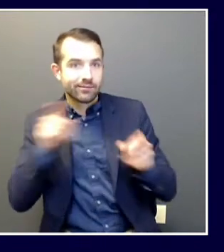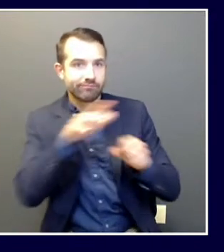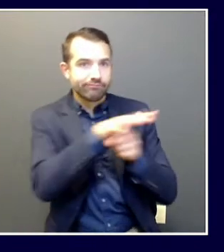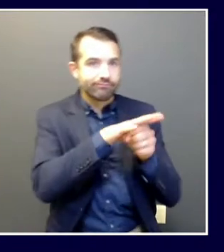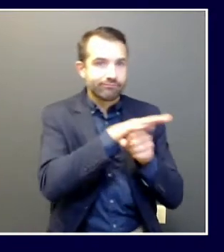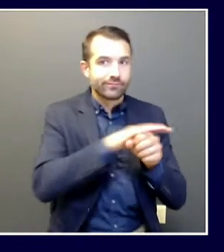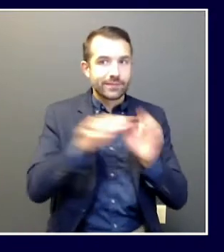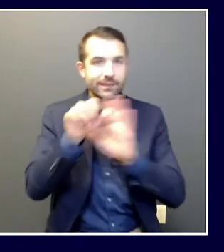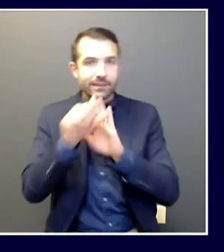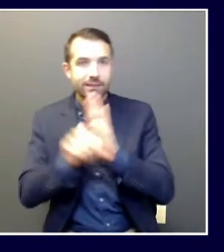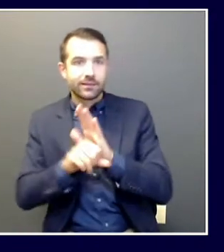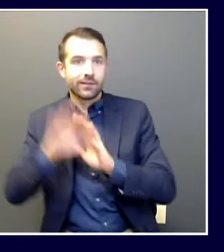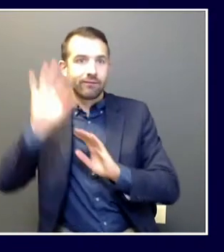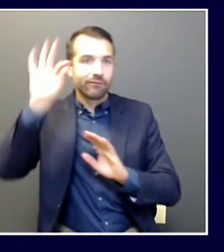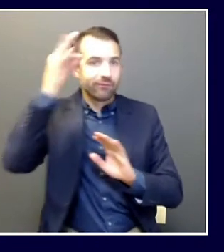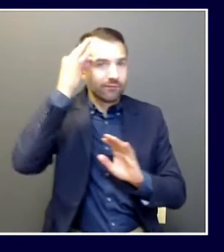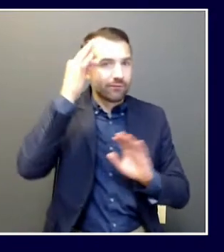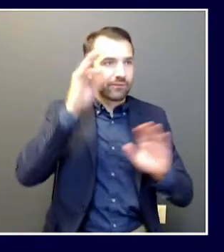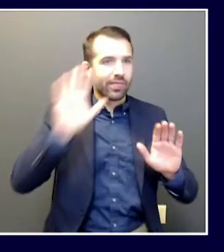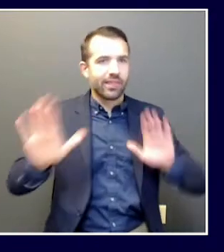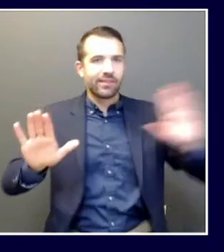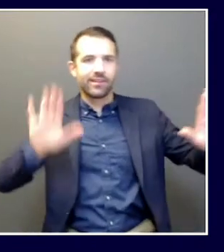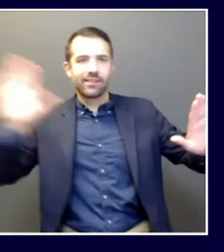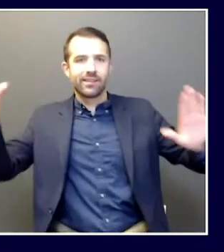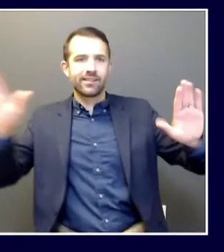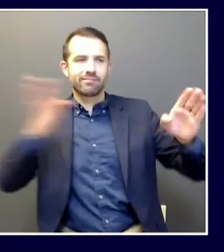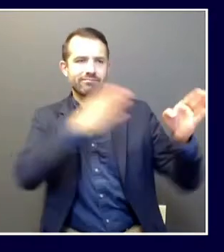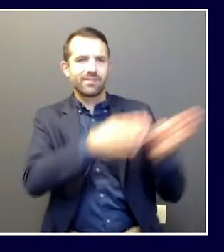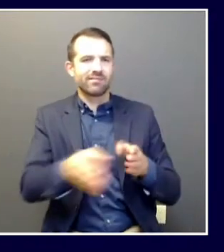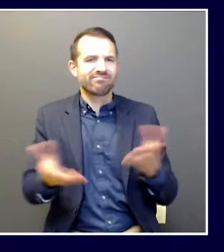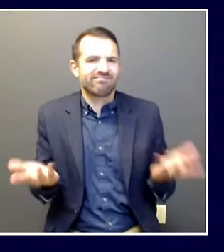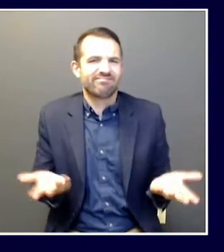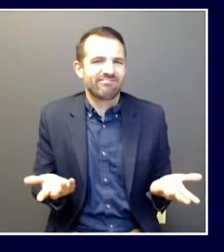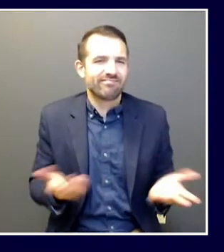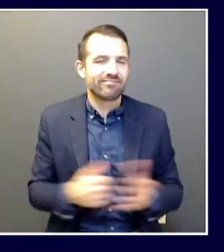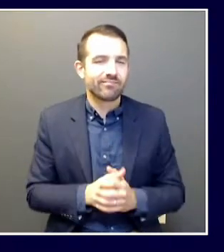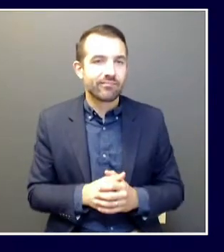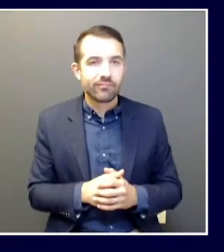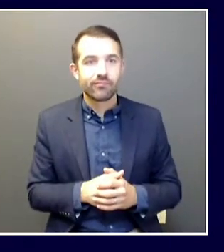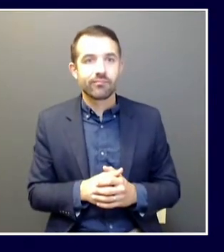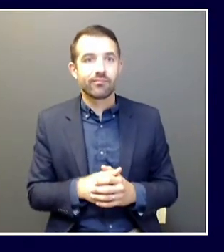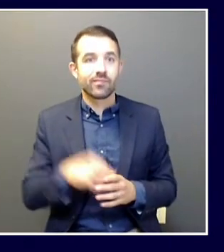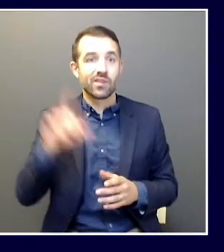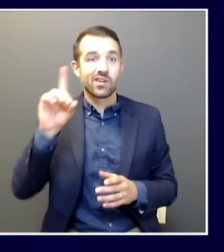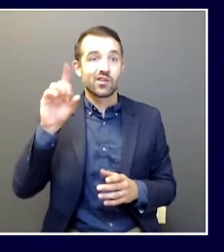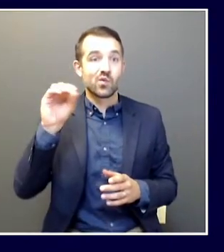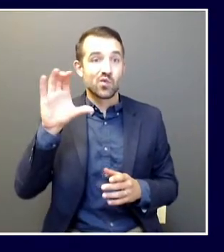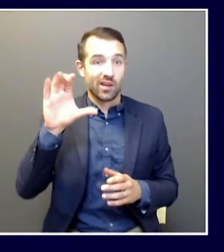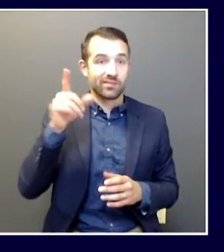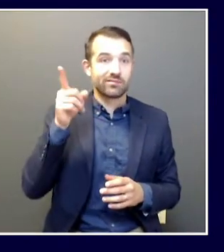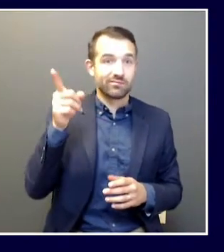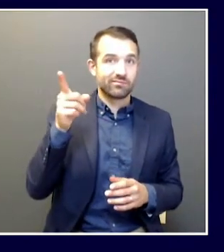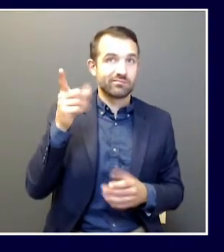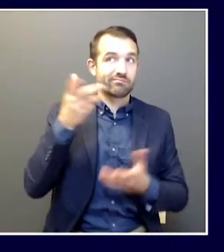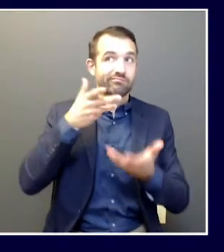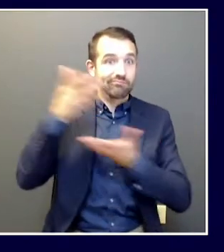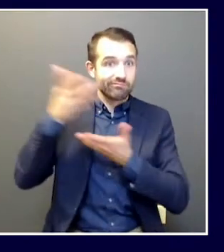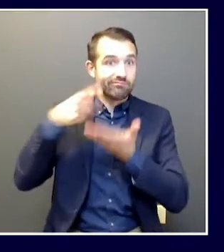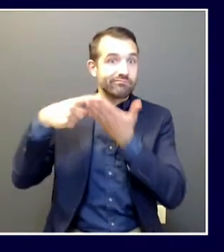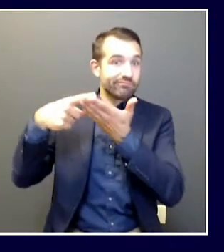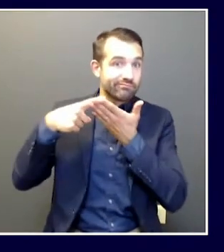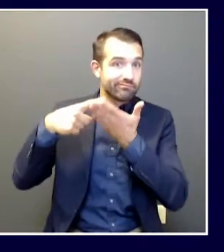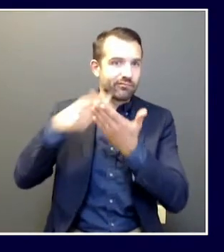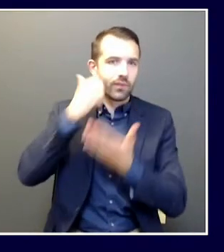DOC and our DOC colleagues literally every day to touch base on what the status of things is with respect to COVID-19